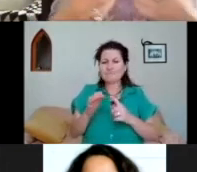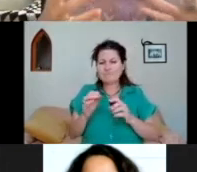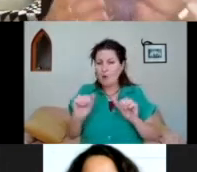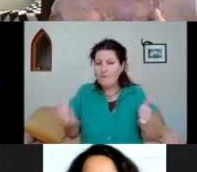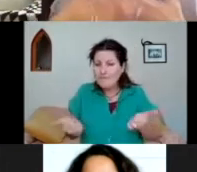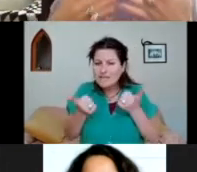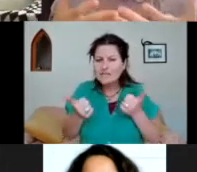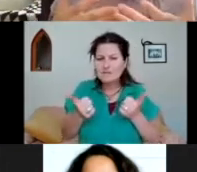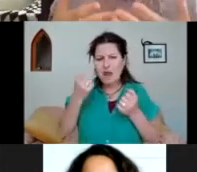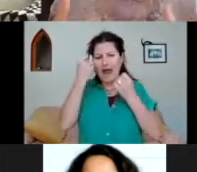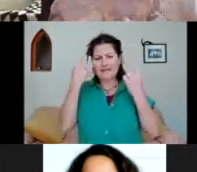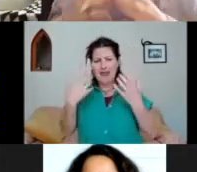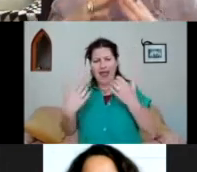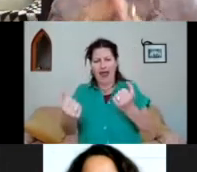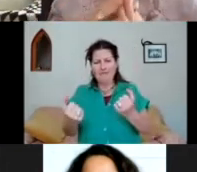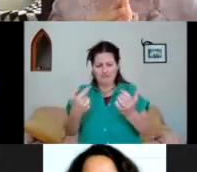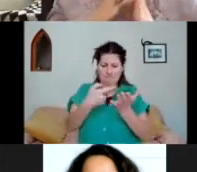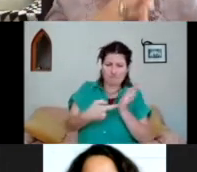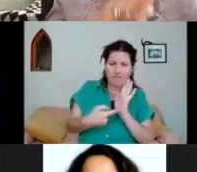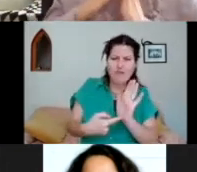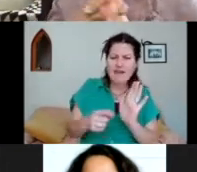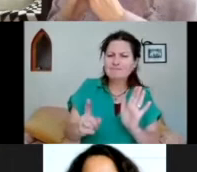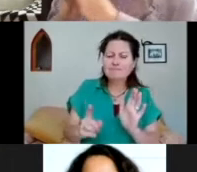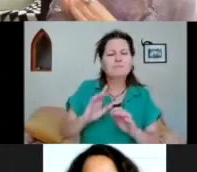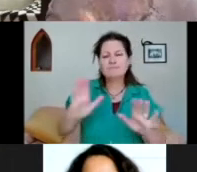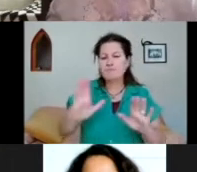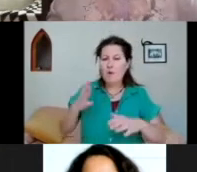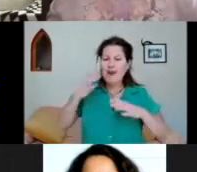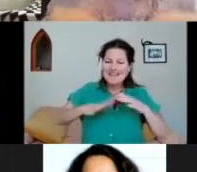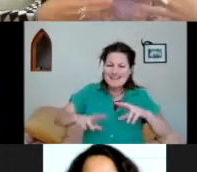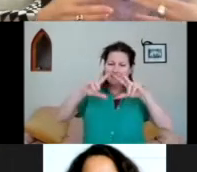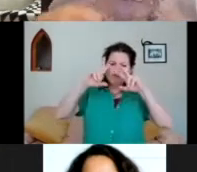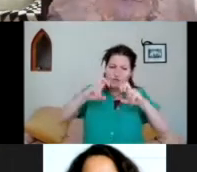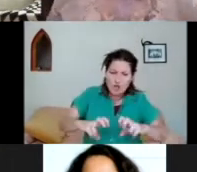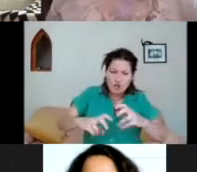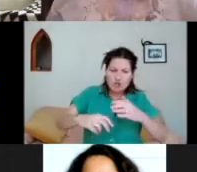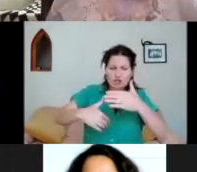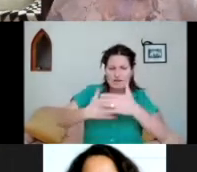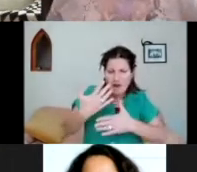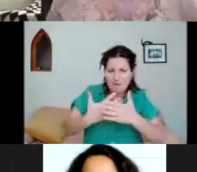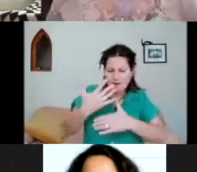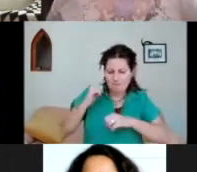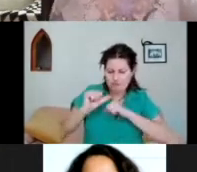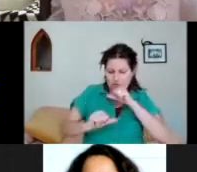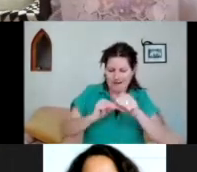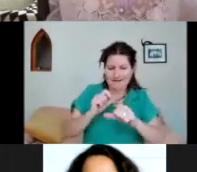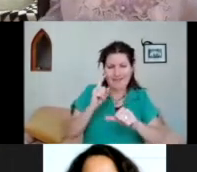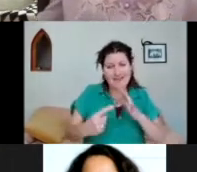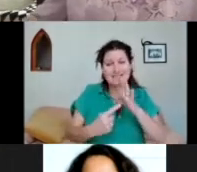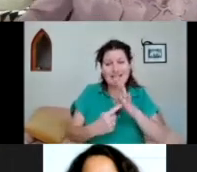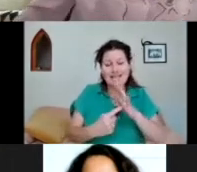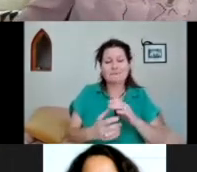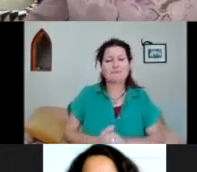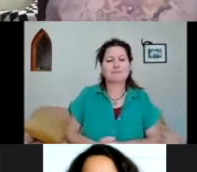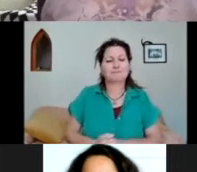be displayed or showcased, but they really go through a research and development process. The grant funding